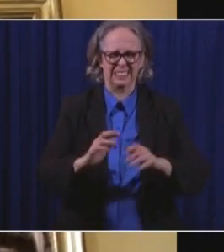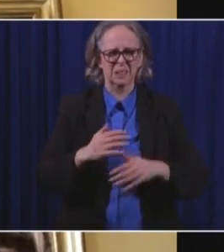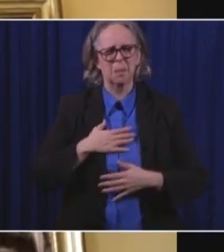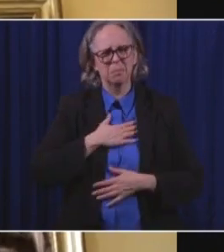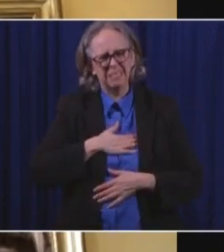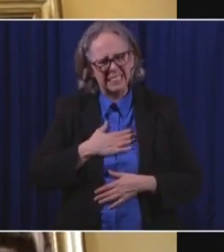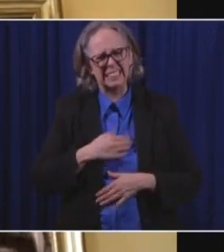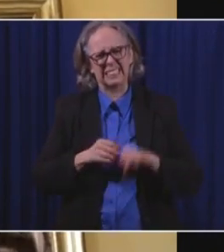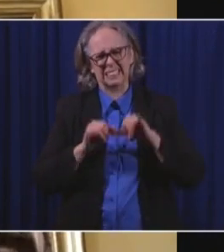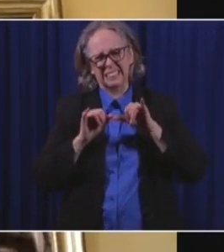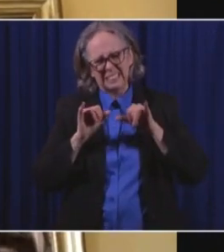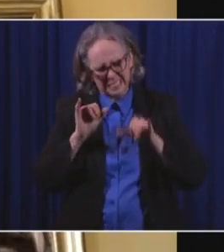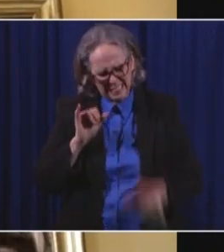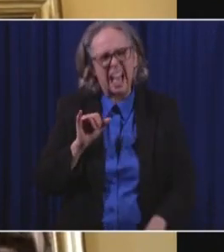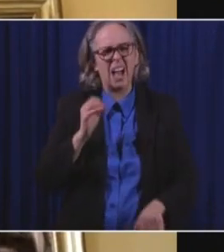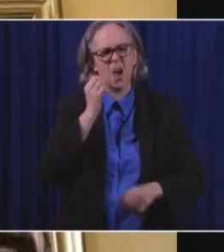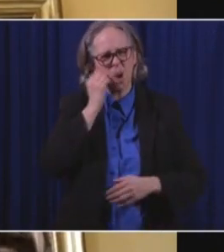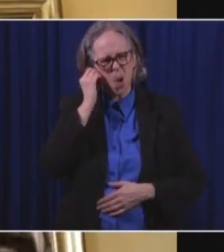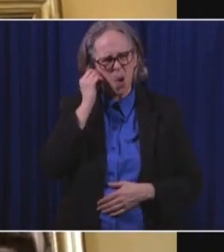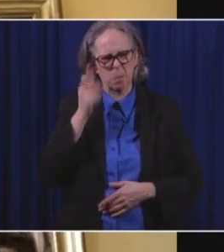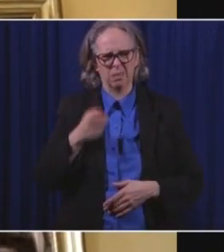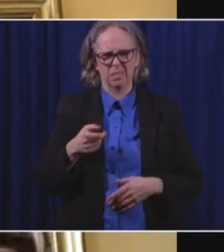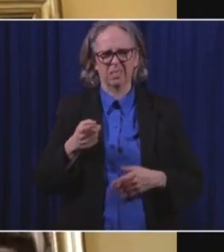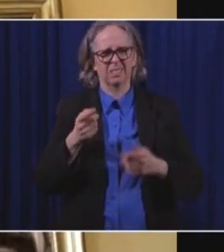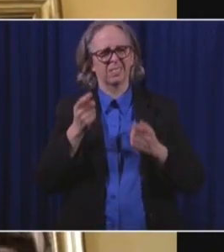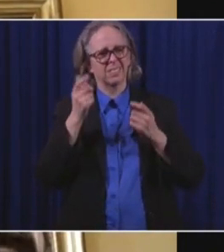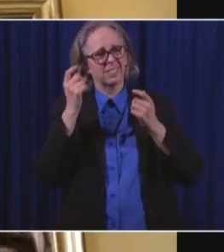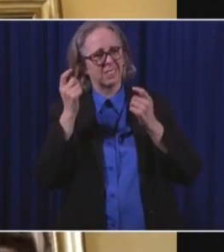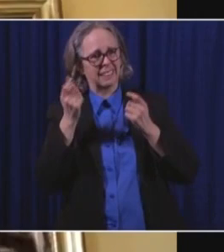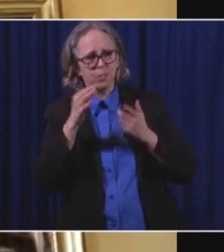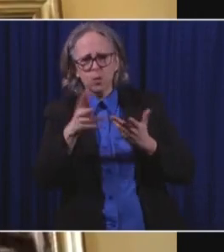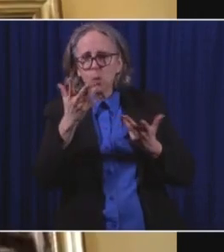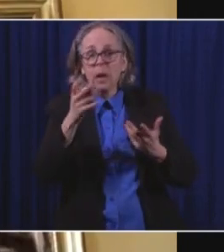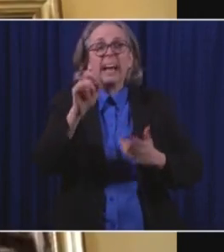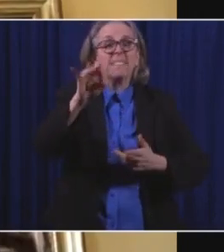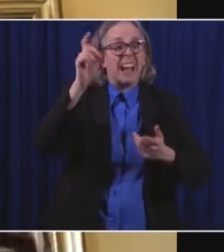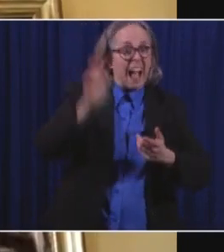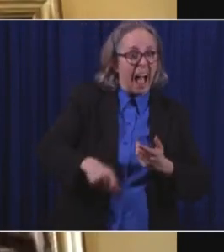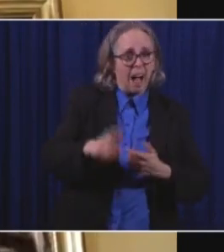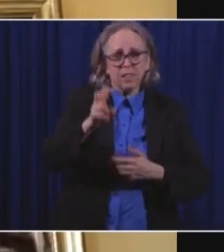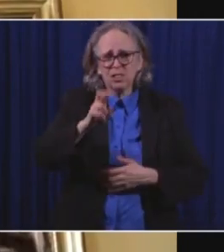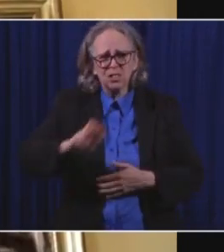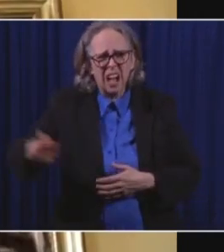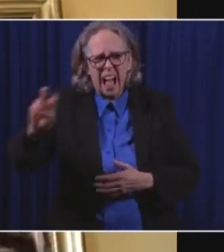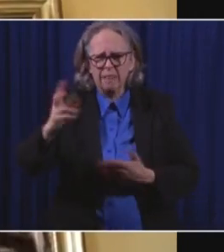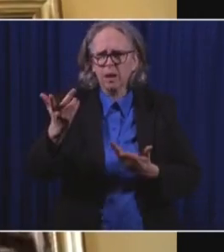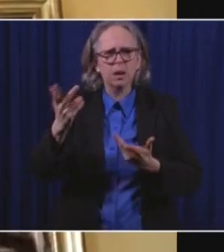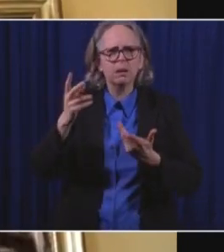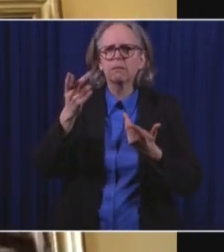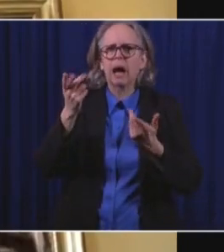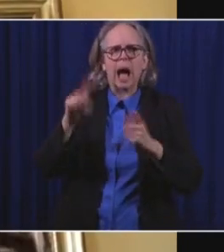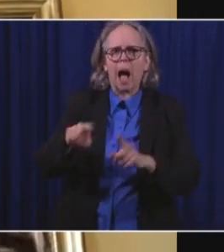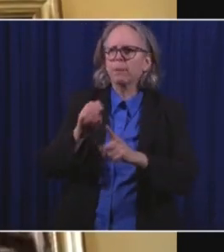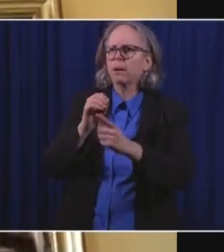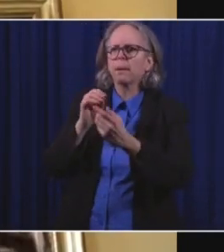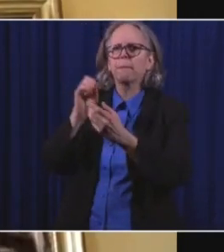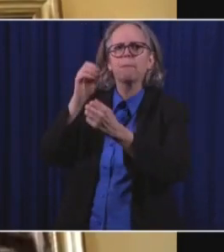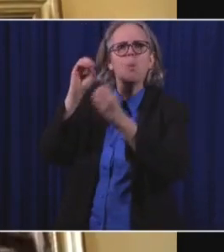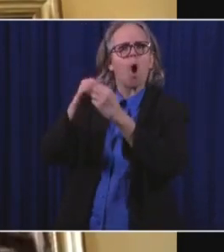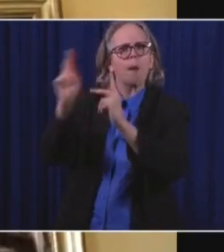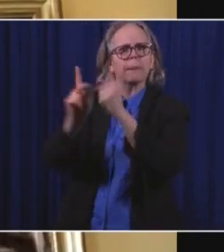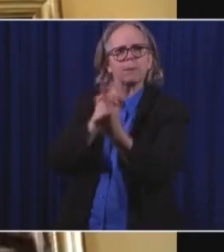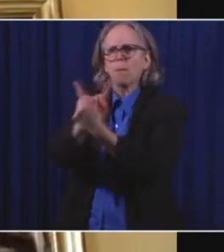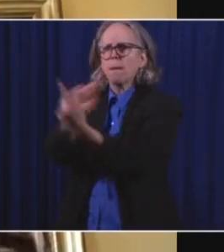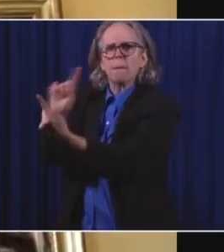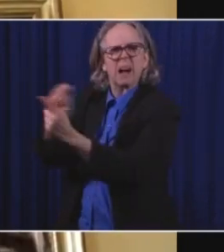You know, when we travel, we expose ourselves to more people, and that person-to-person spread is really what the virus needs to grow